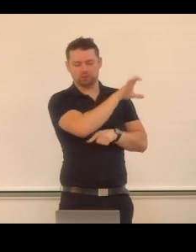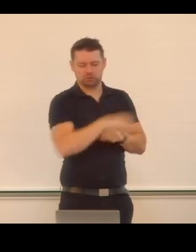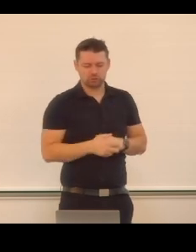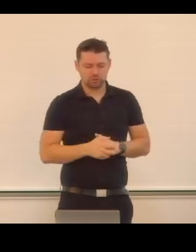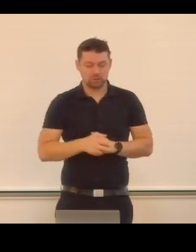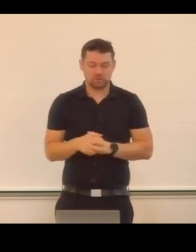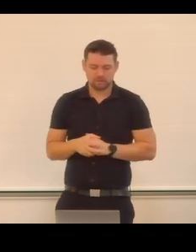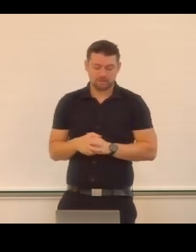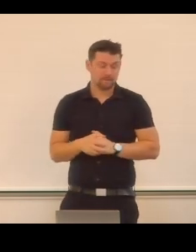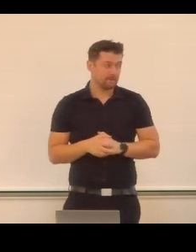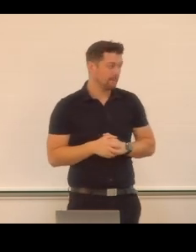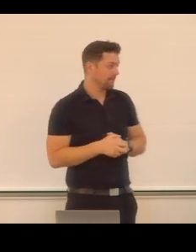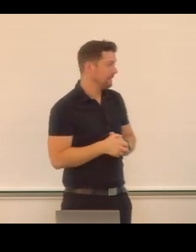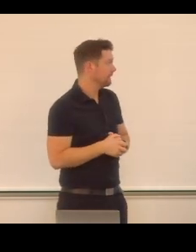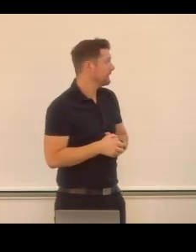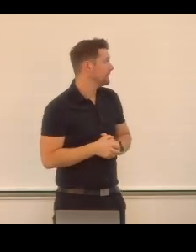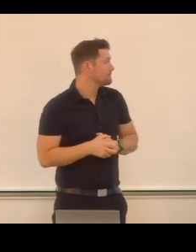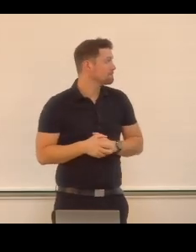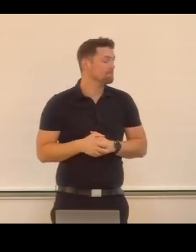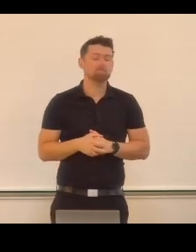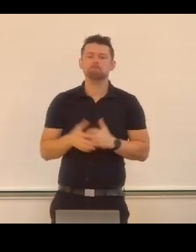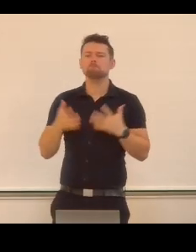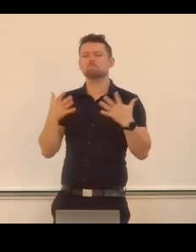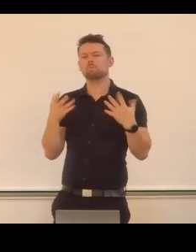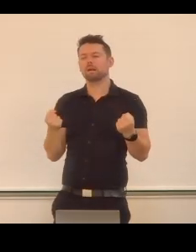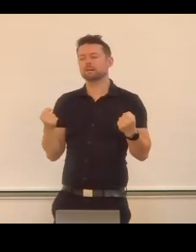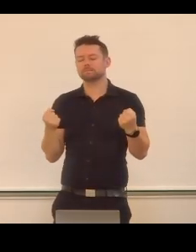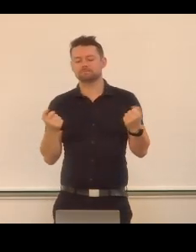We had, I remember we had some